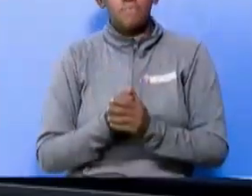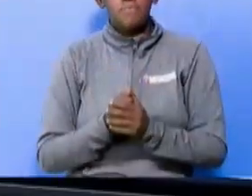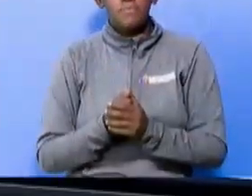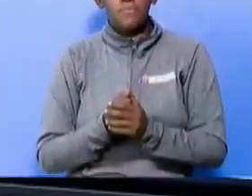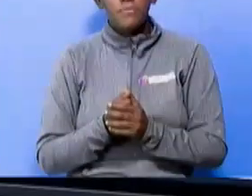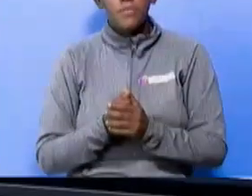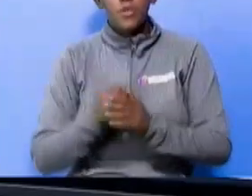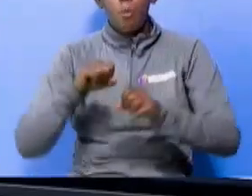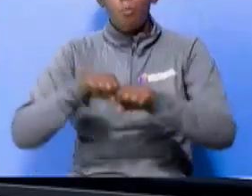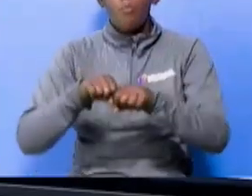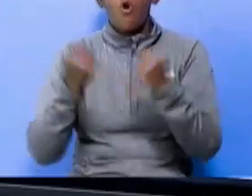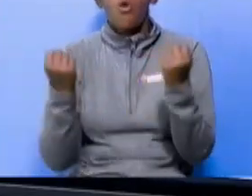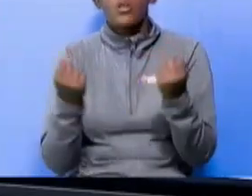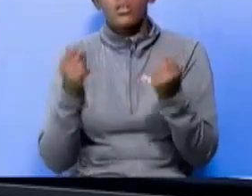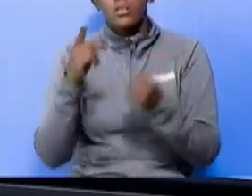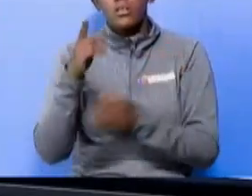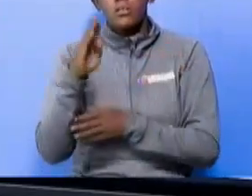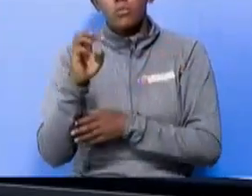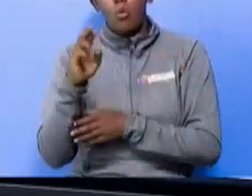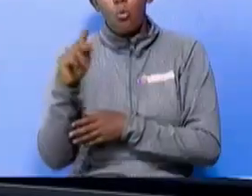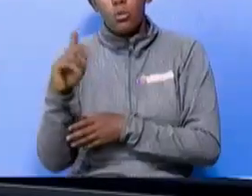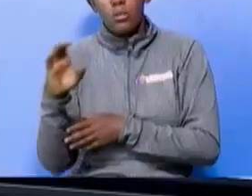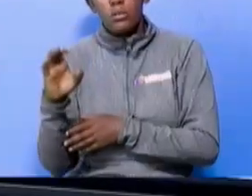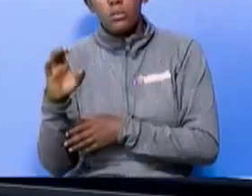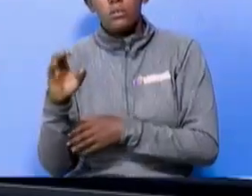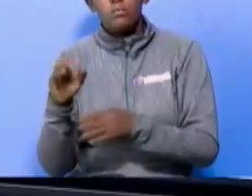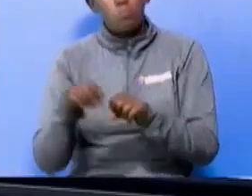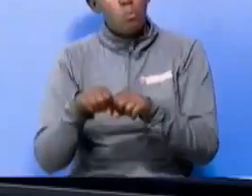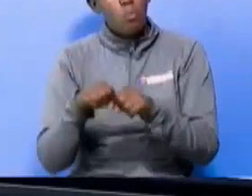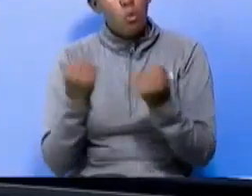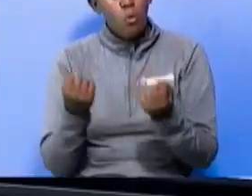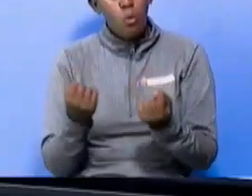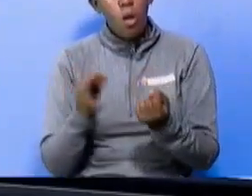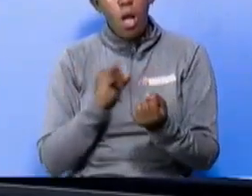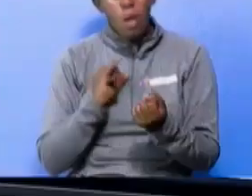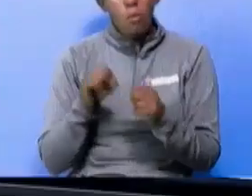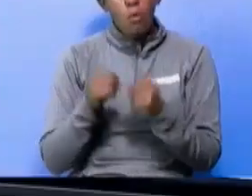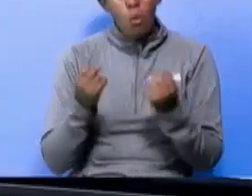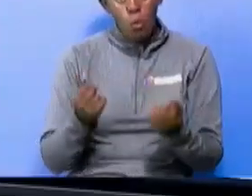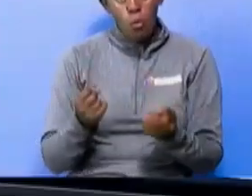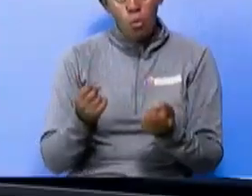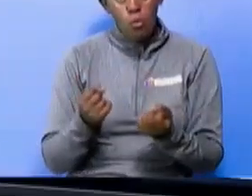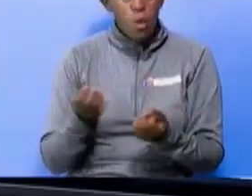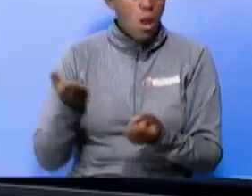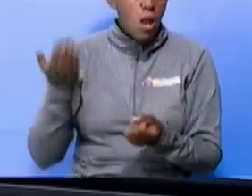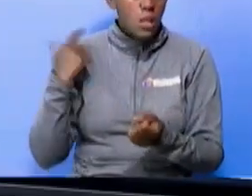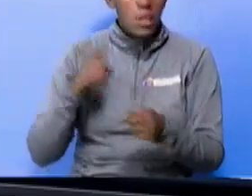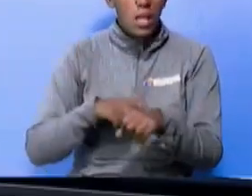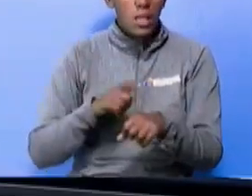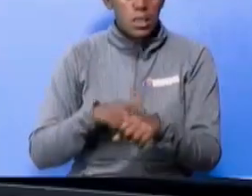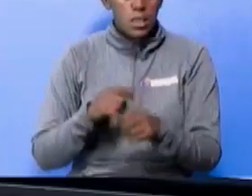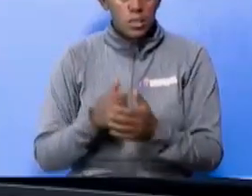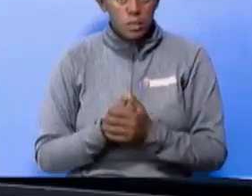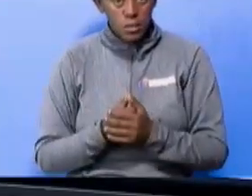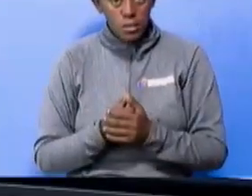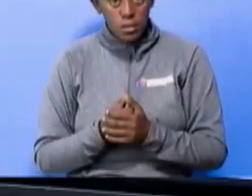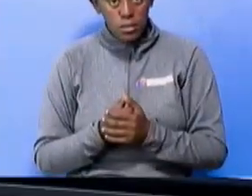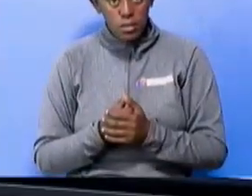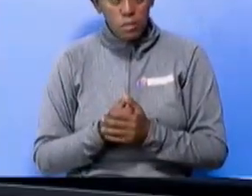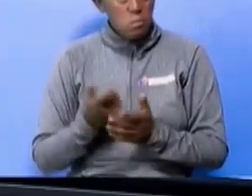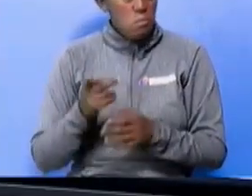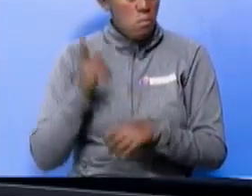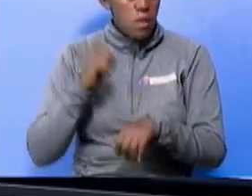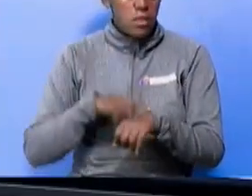Broke. I broke a glove last night. It's a past